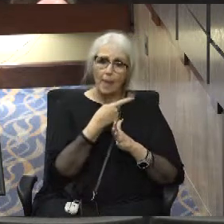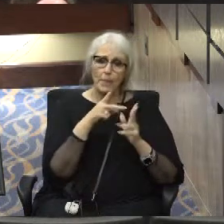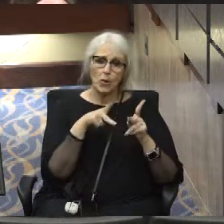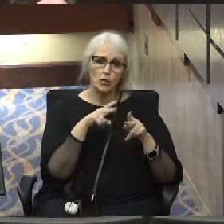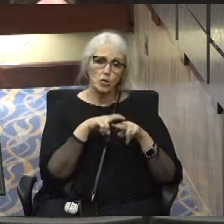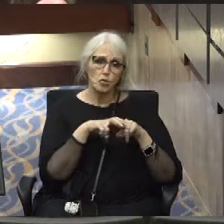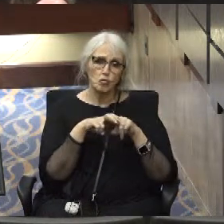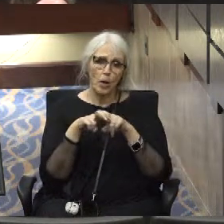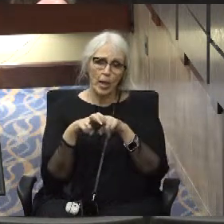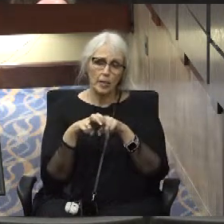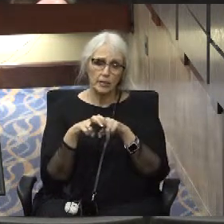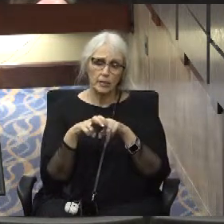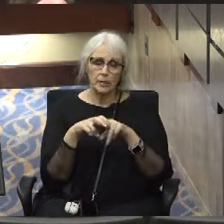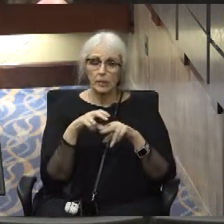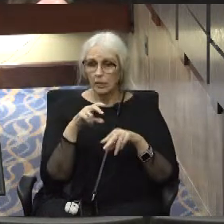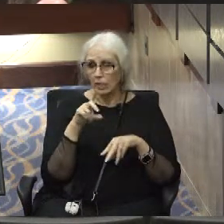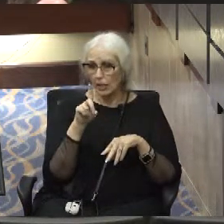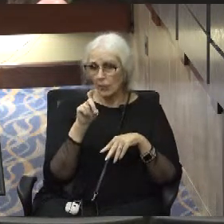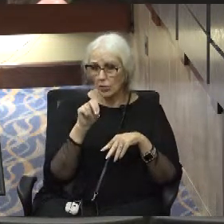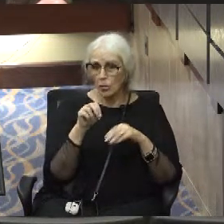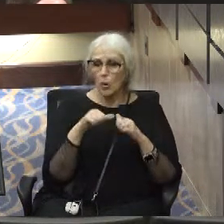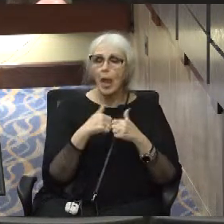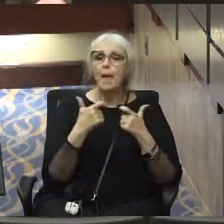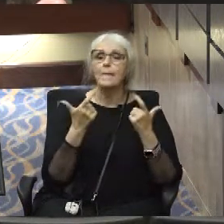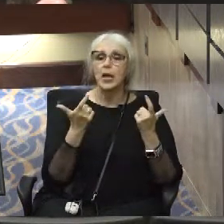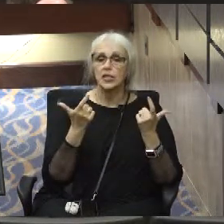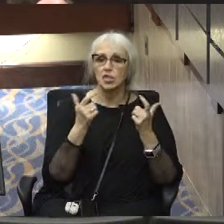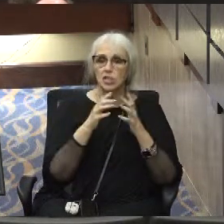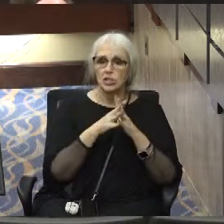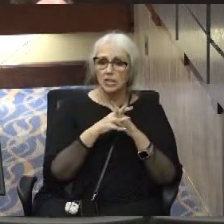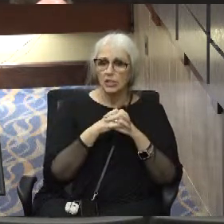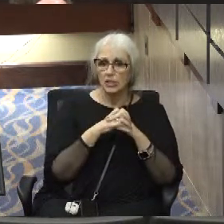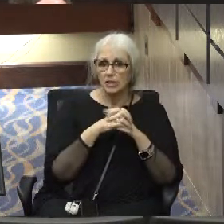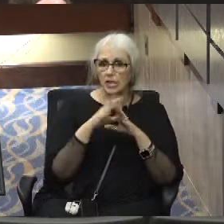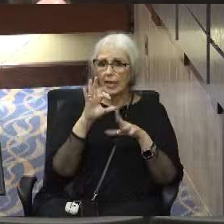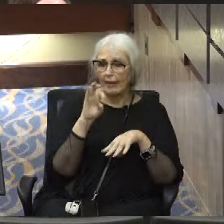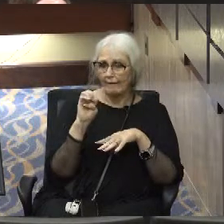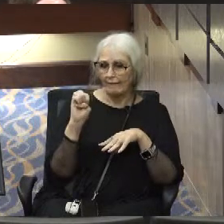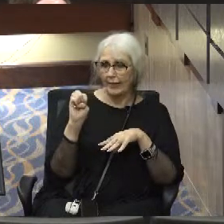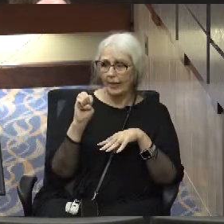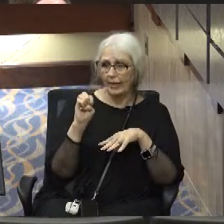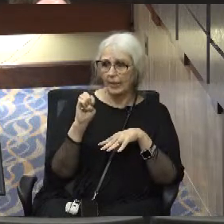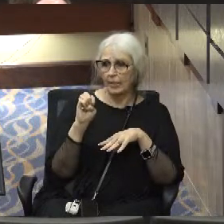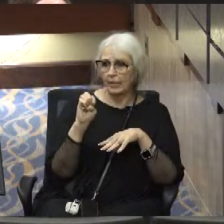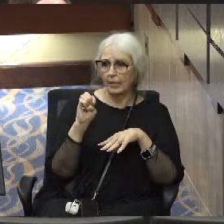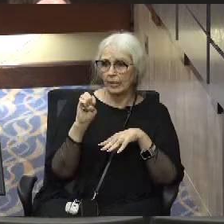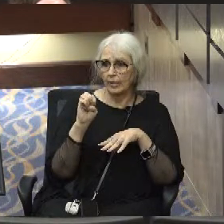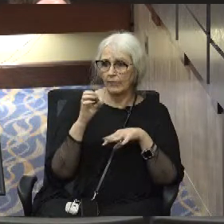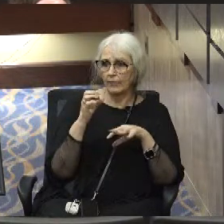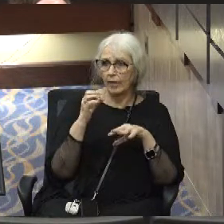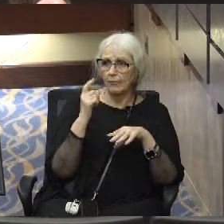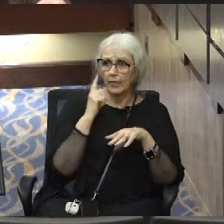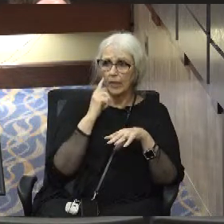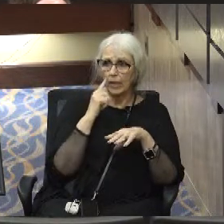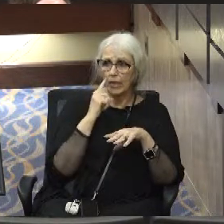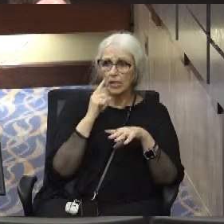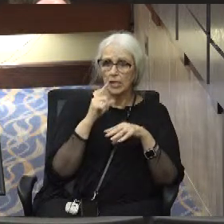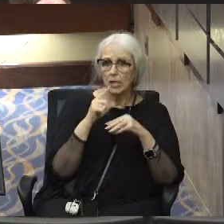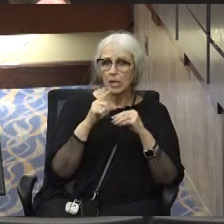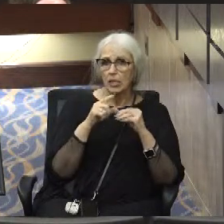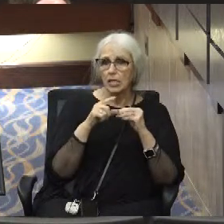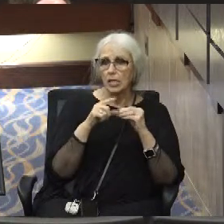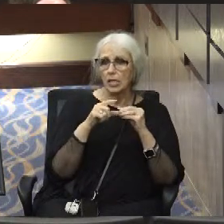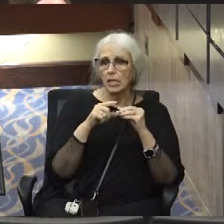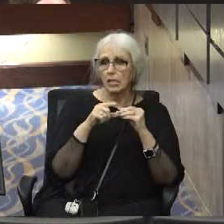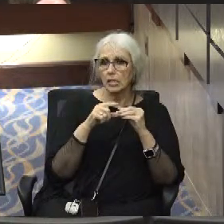particular service? And if we do, how much? Yeah, there is a fee, and if I remember this correctly, and Serena Stevenson, General Manager,